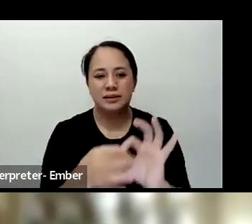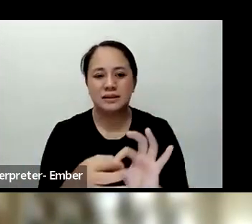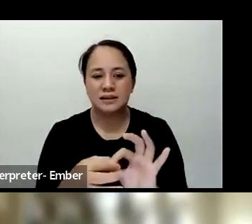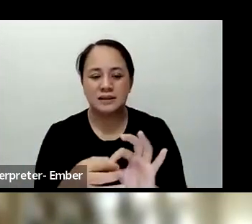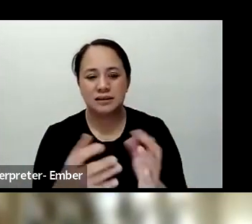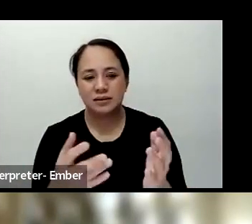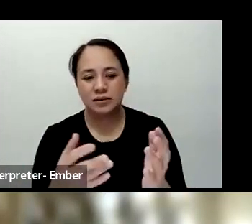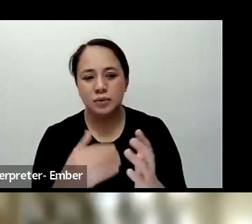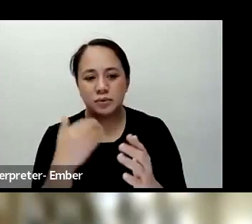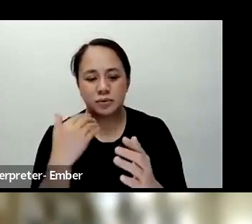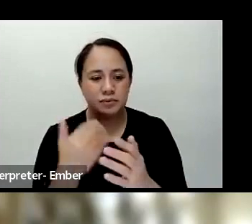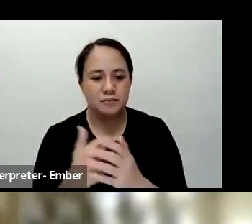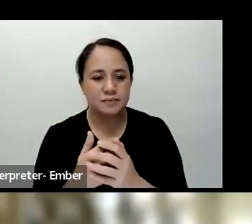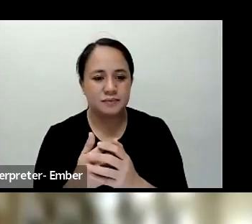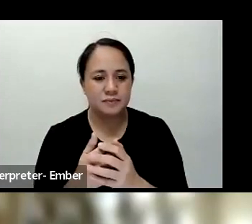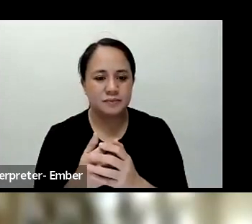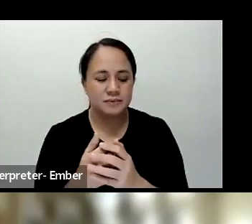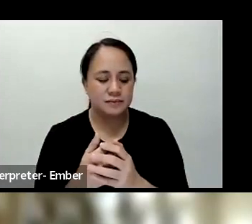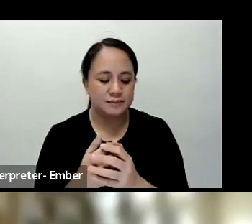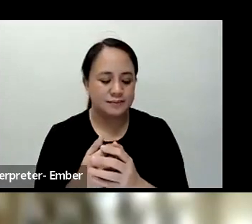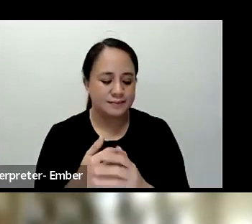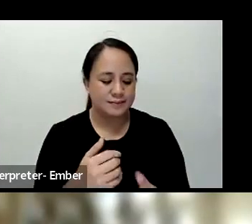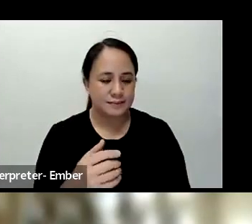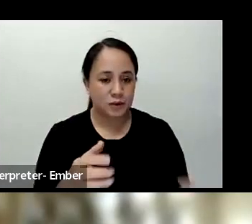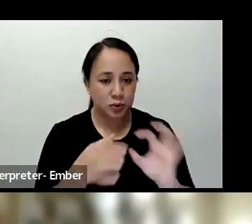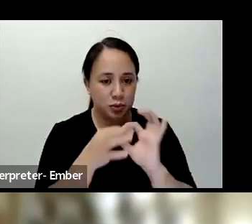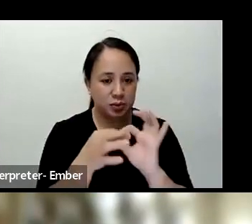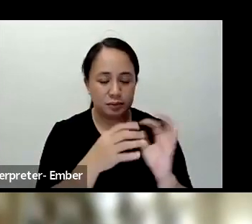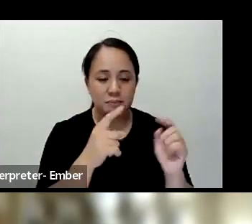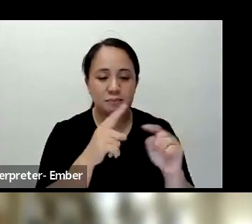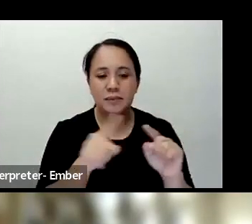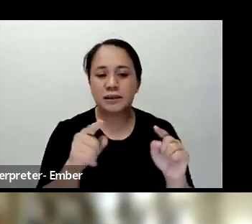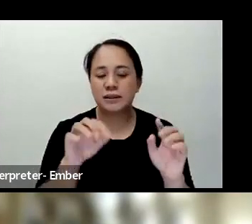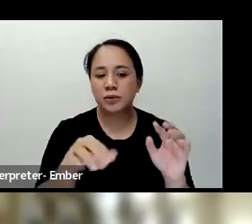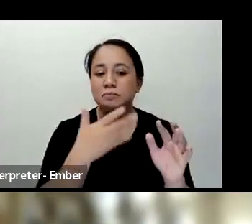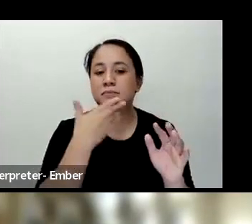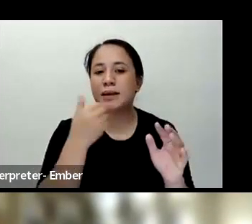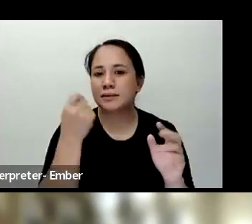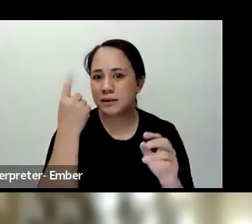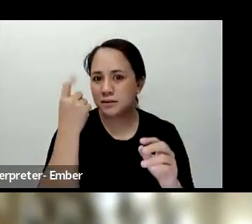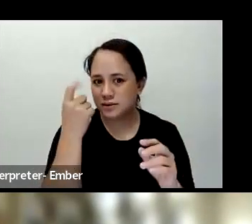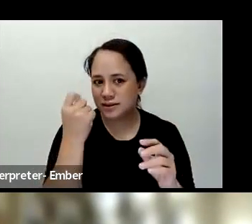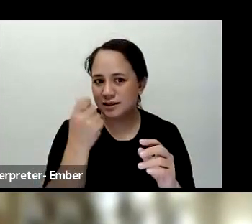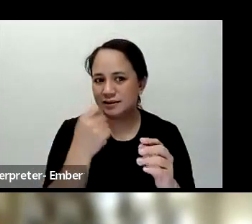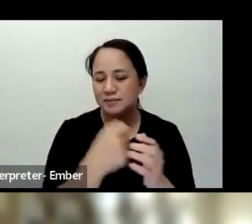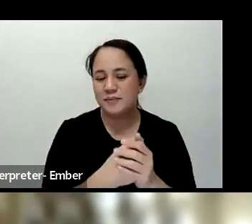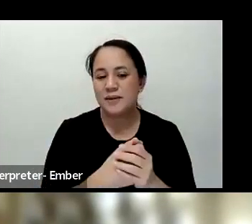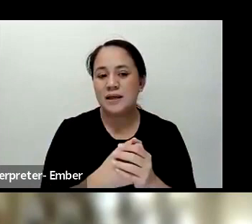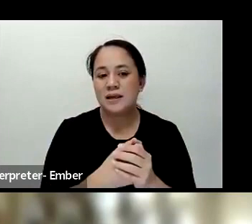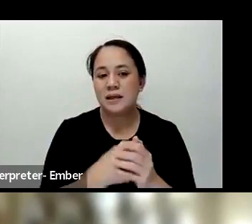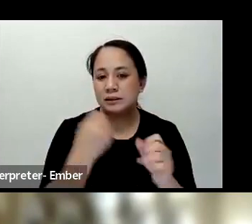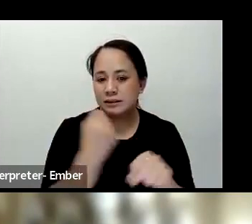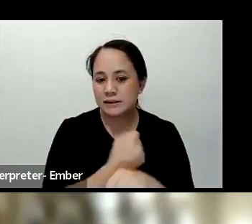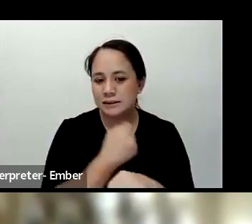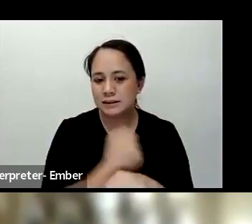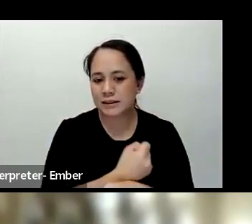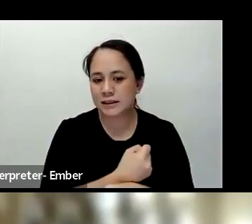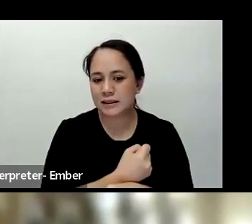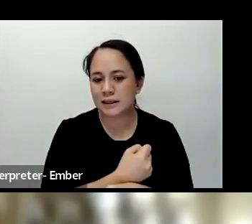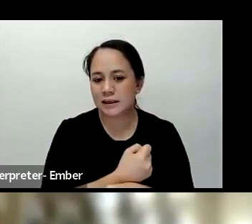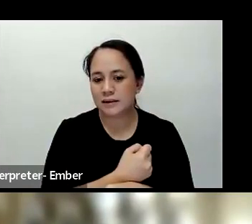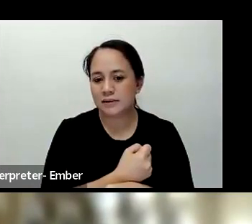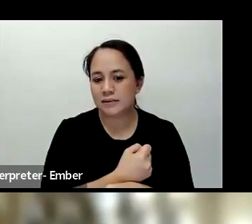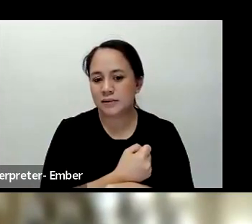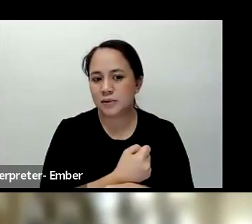causality, because that's why we need a better understanding of statistics, so that